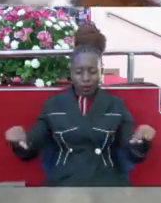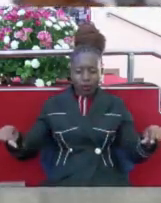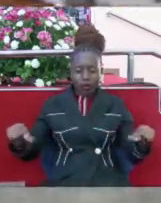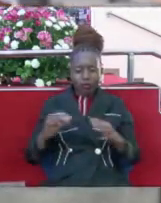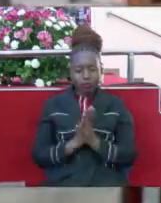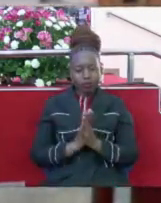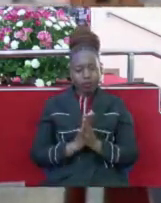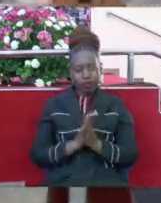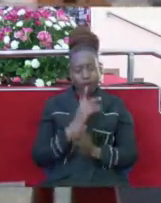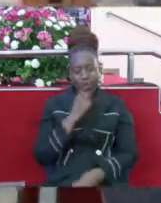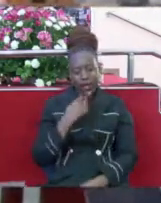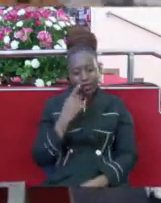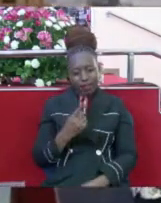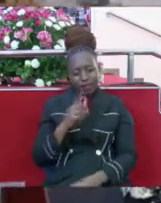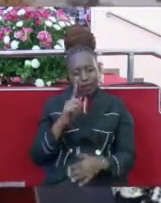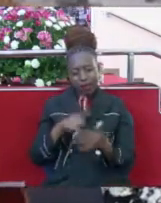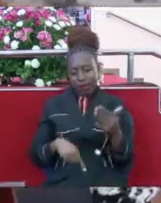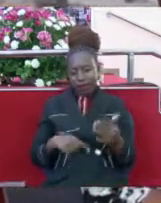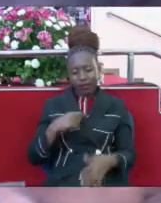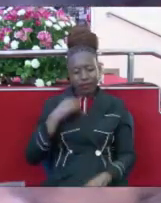And said, I will follow you, Elijah.